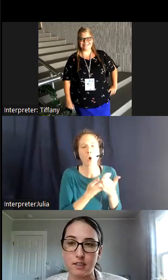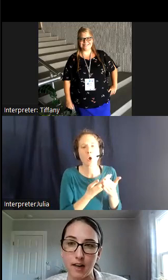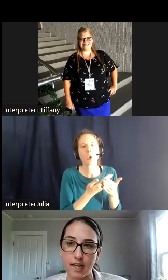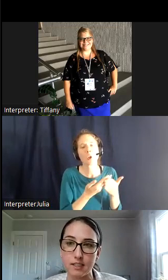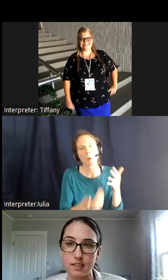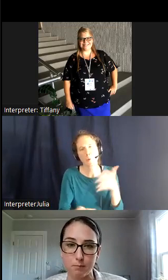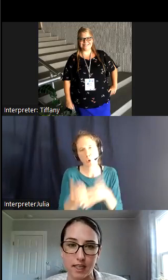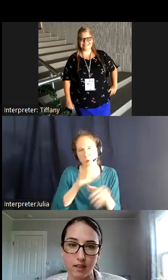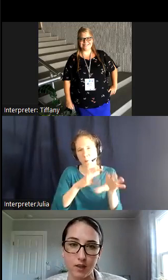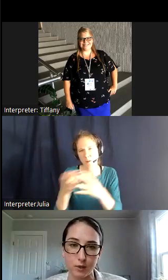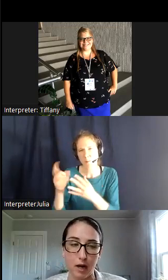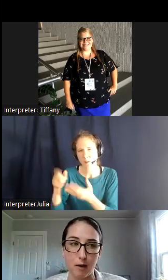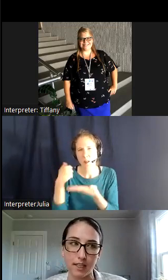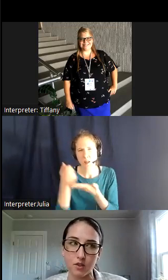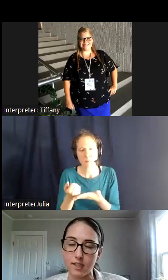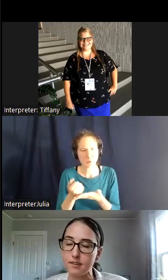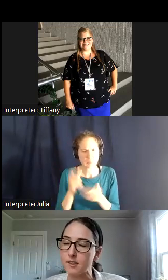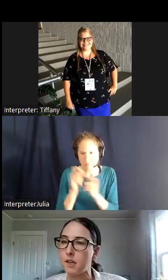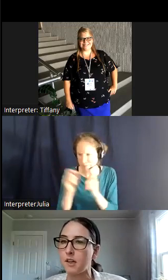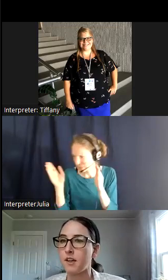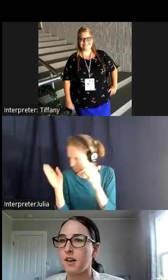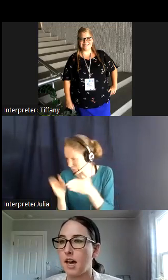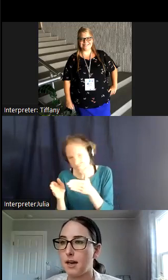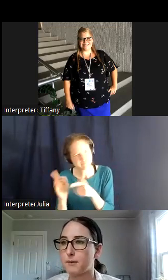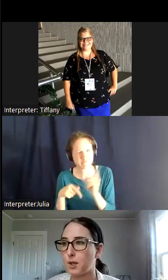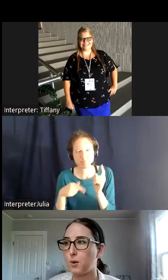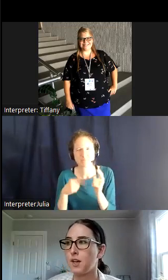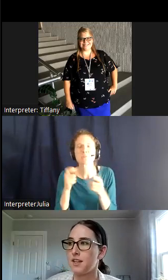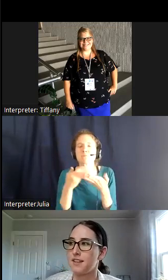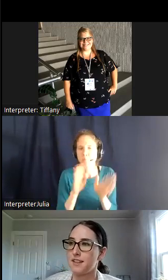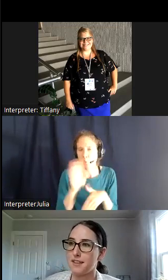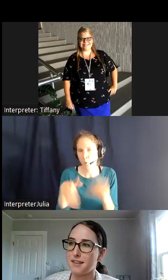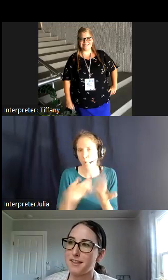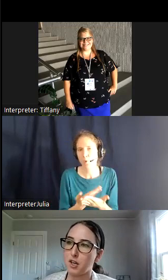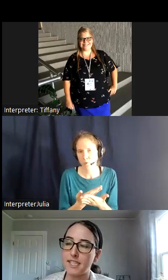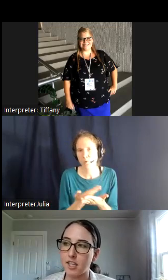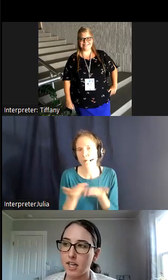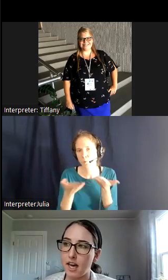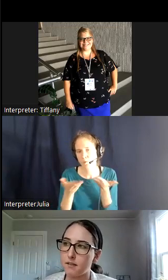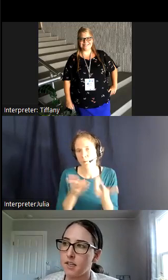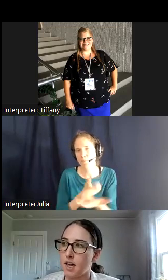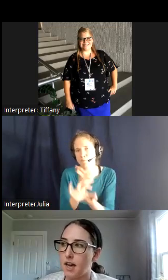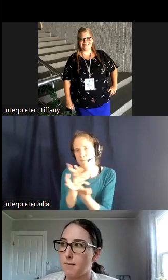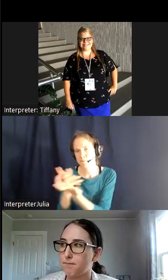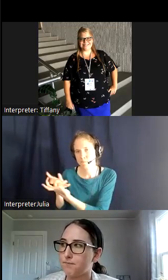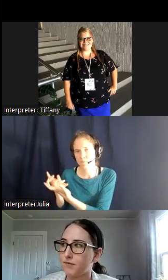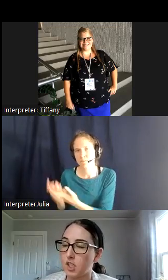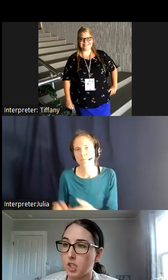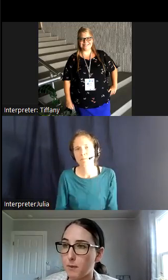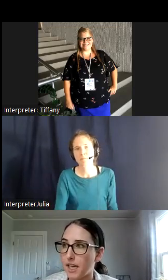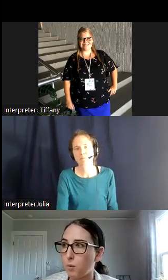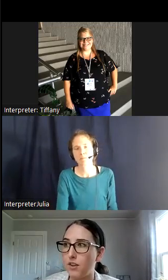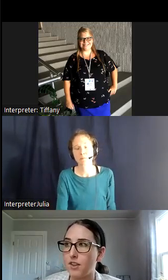can specify a subset of those populations. So the criteria